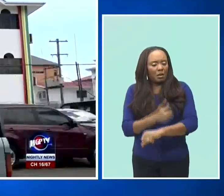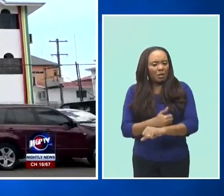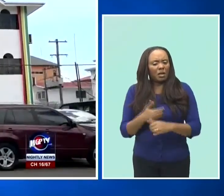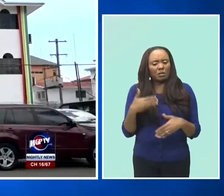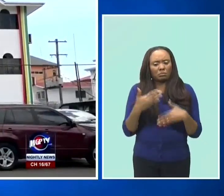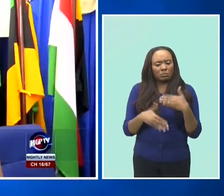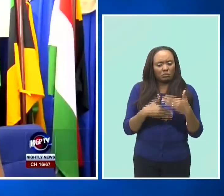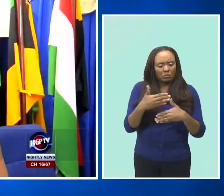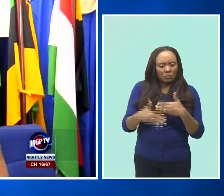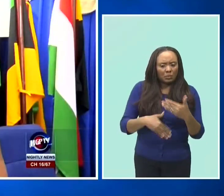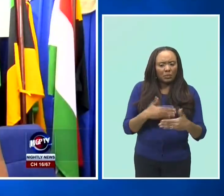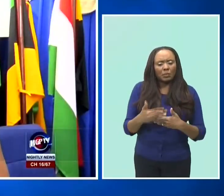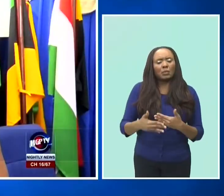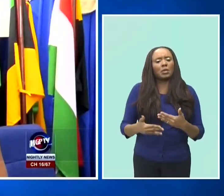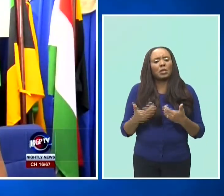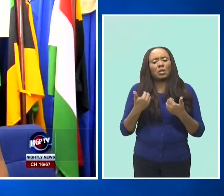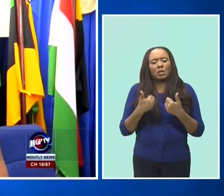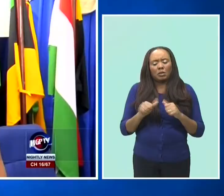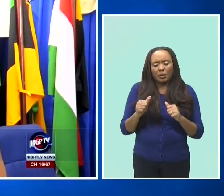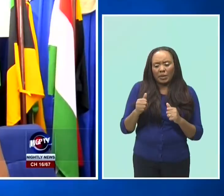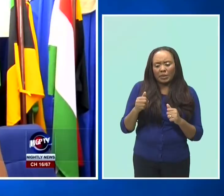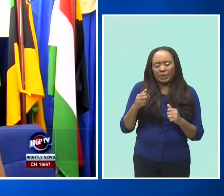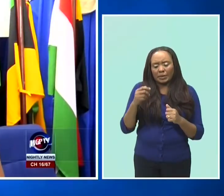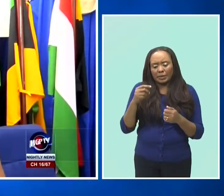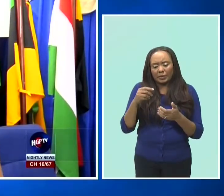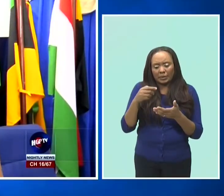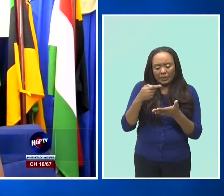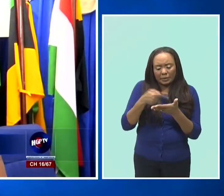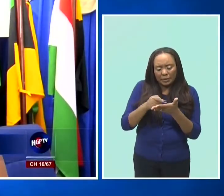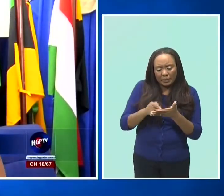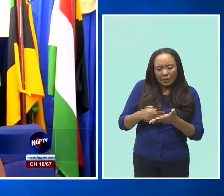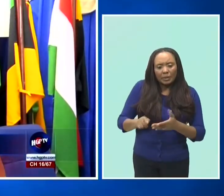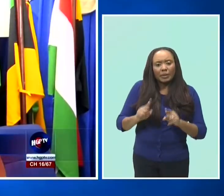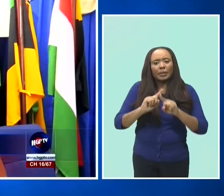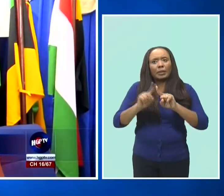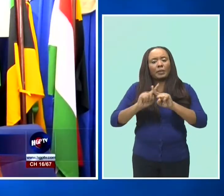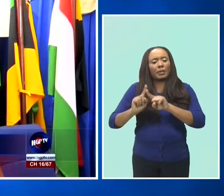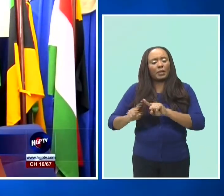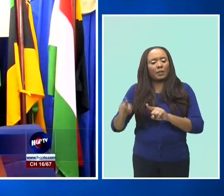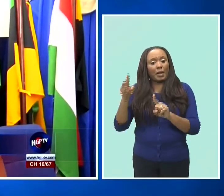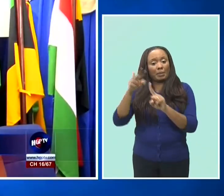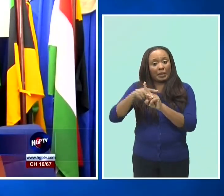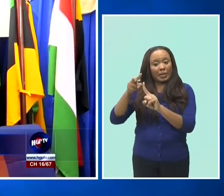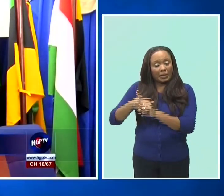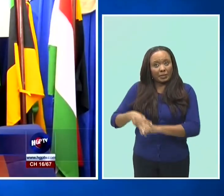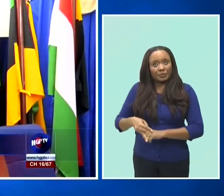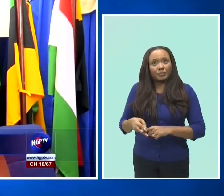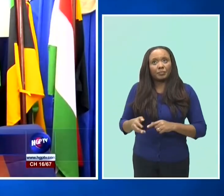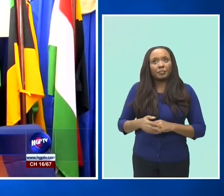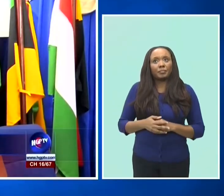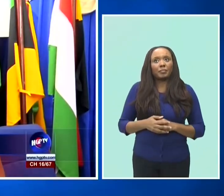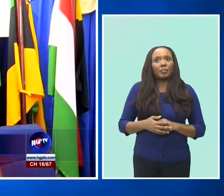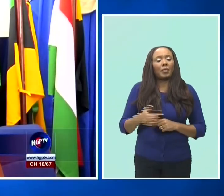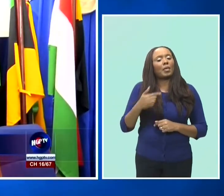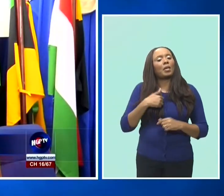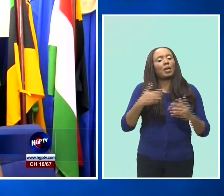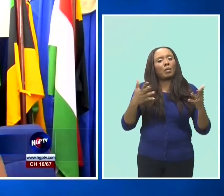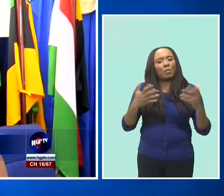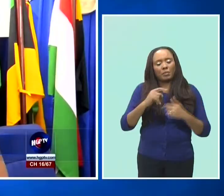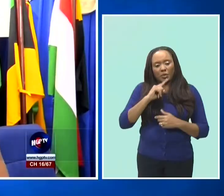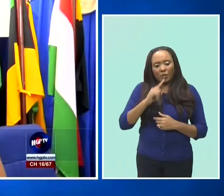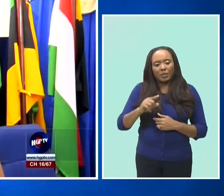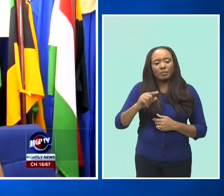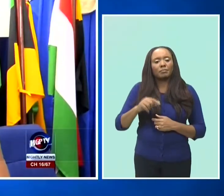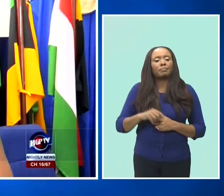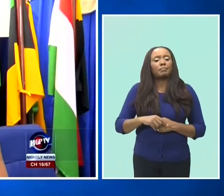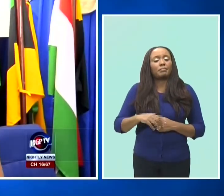strides to reduce the backlog of thousands of applications. I just want to reassure my Guyanese brothers and sisters that government